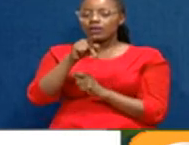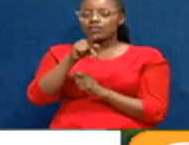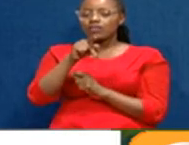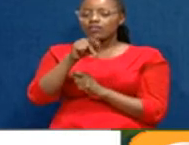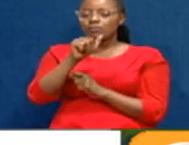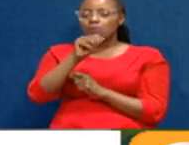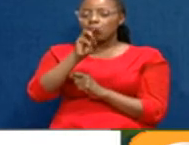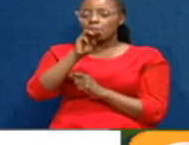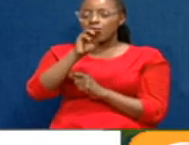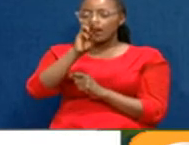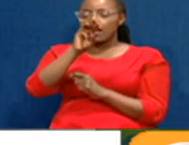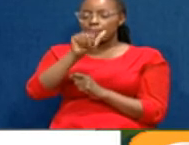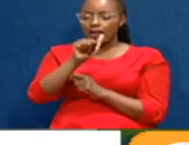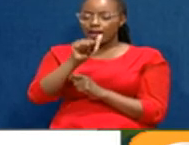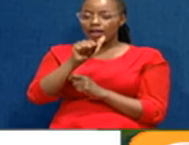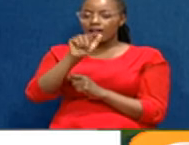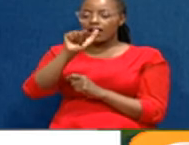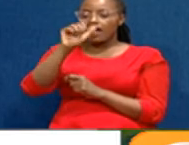include